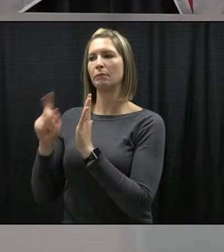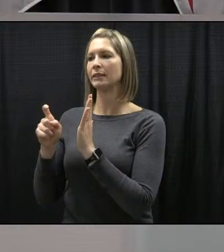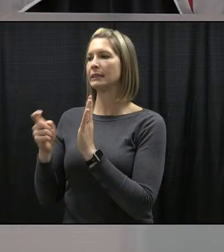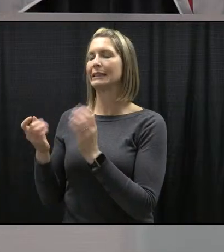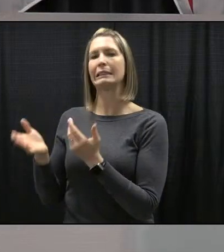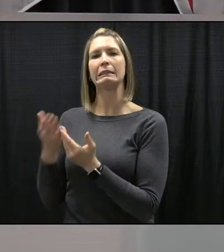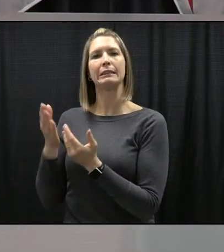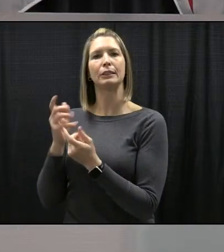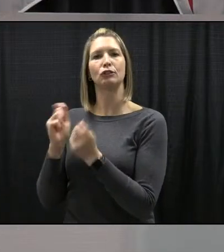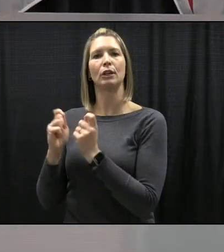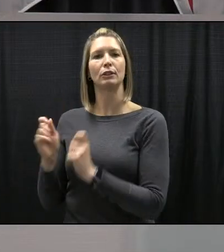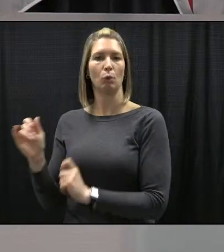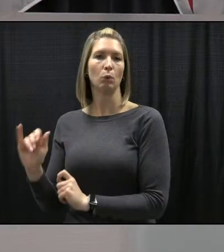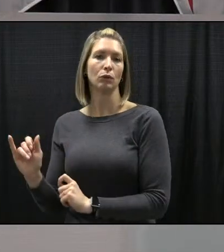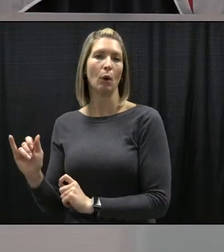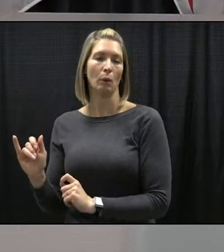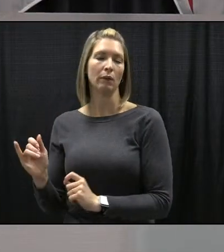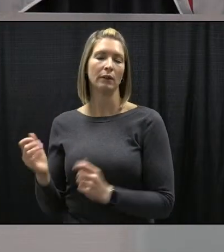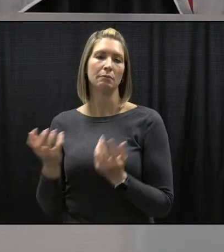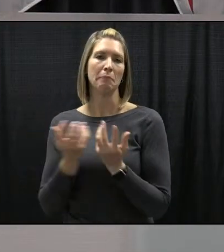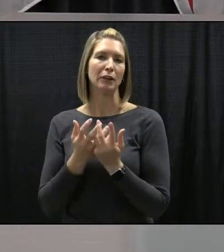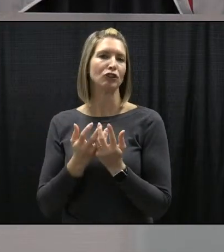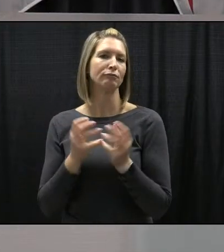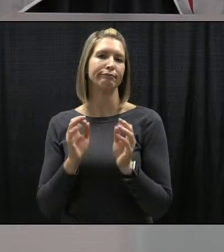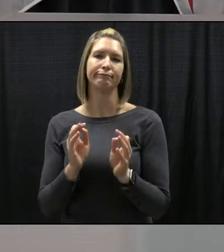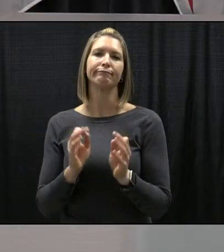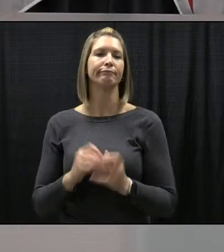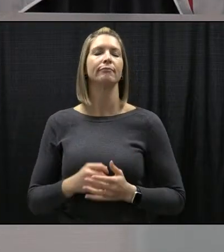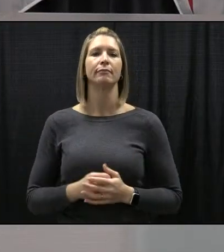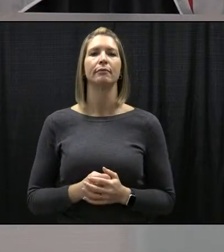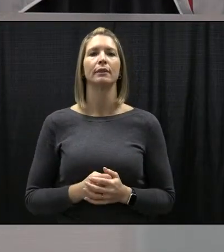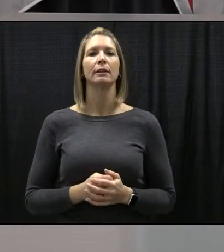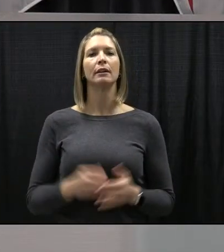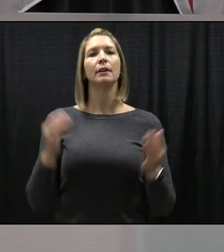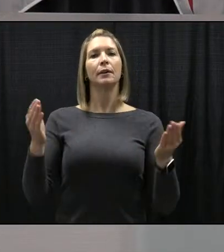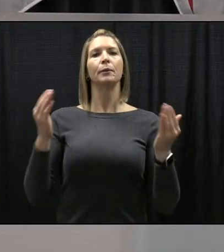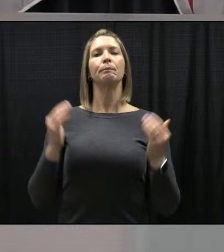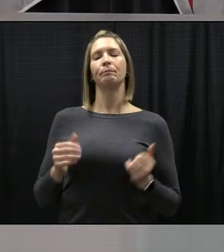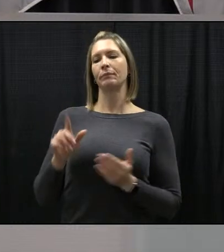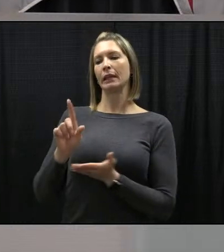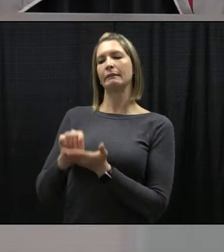Our next questions are from Peter Jackson with The Telegram. Please go ahead.